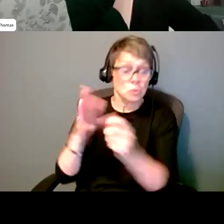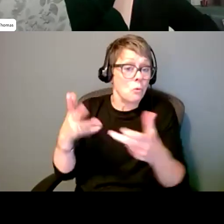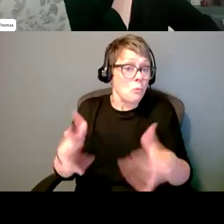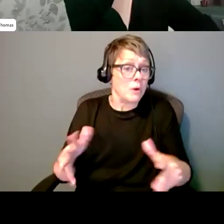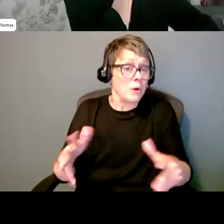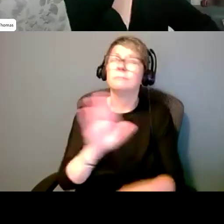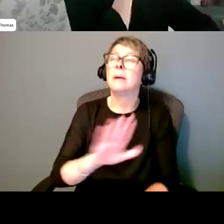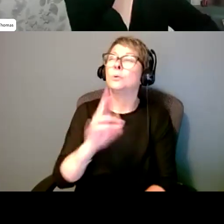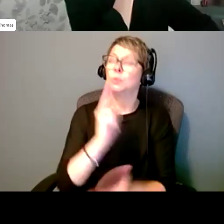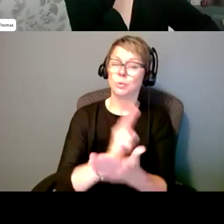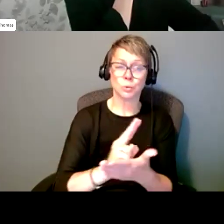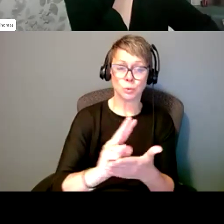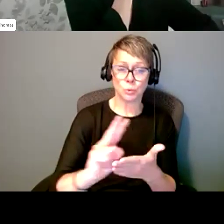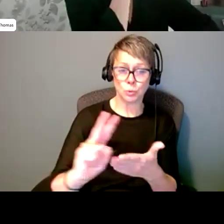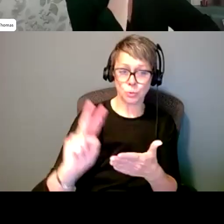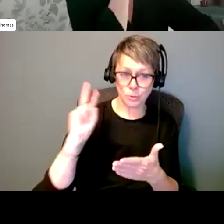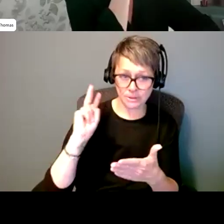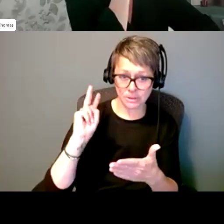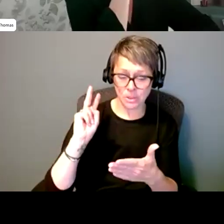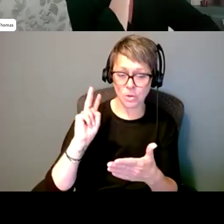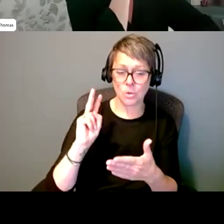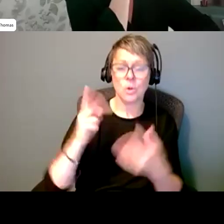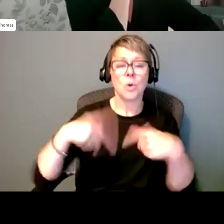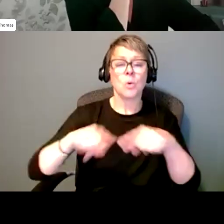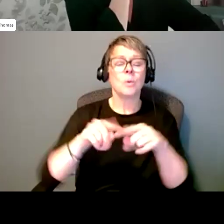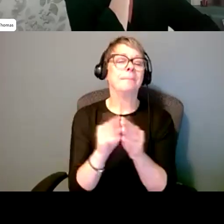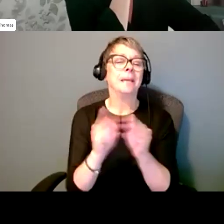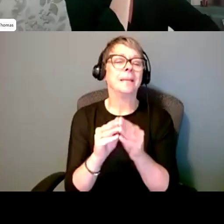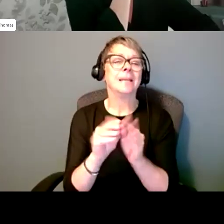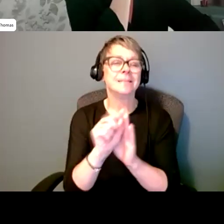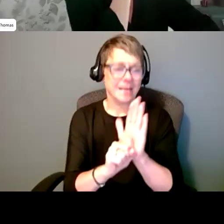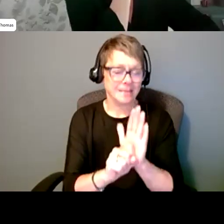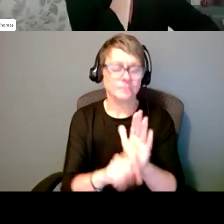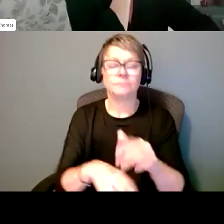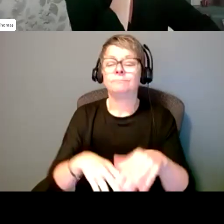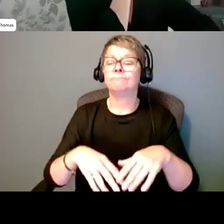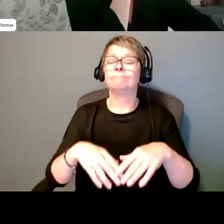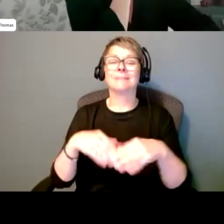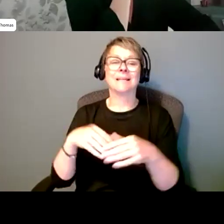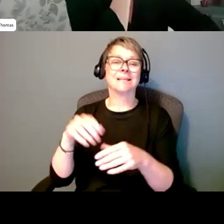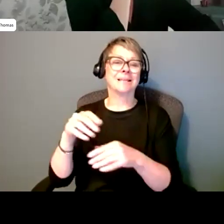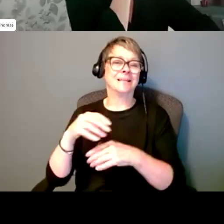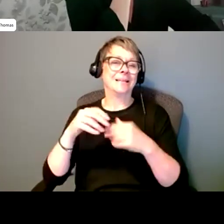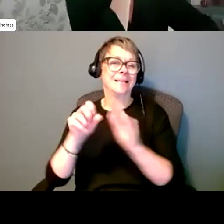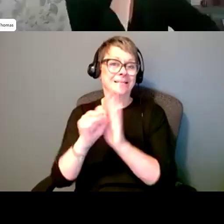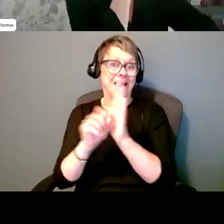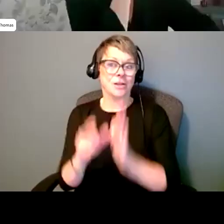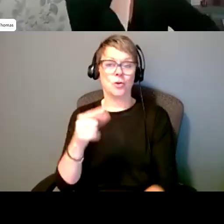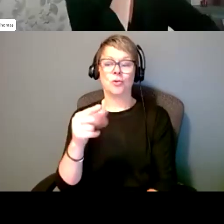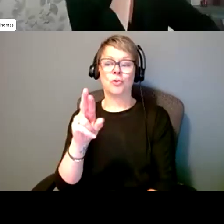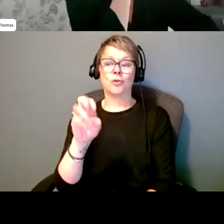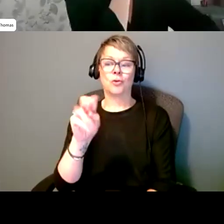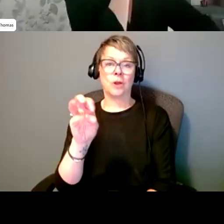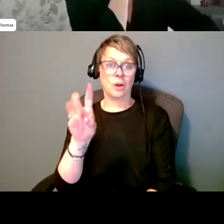had a meeting at the Senate, an event at the Senate, thanks to Senator Greenwood and 7 other senators.